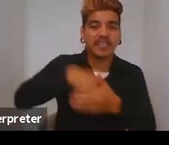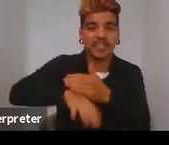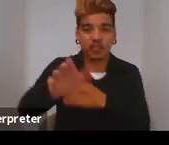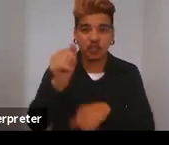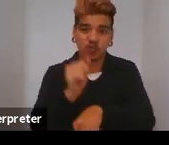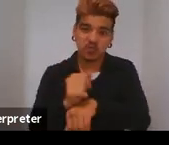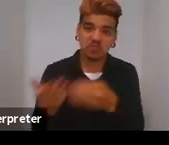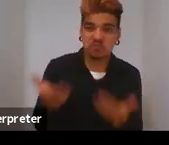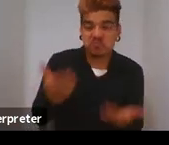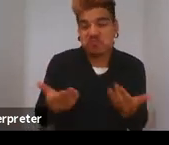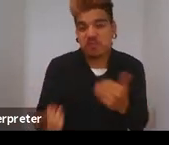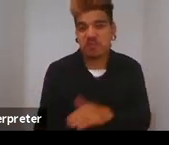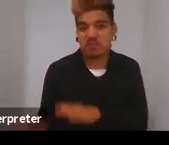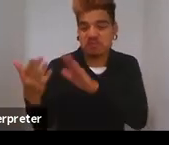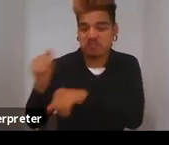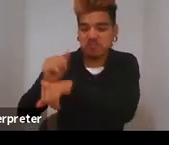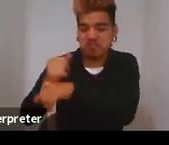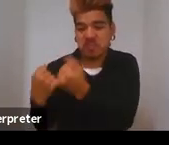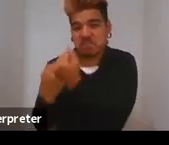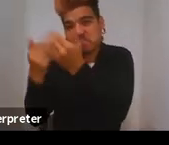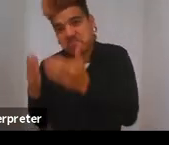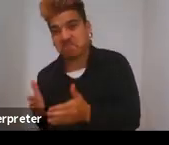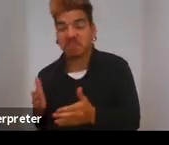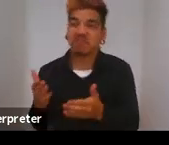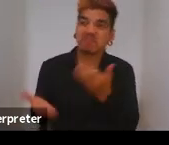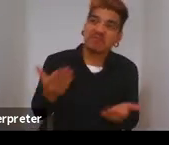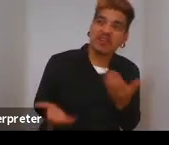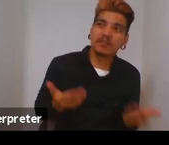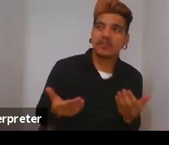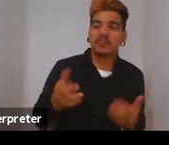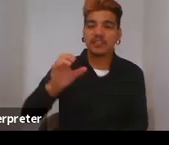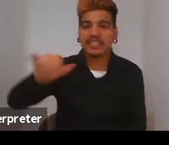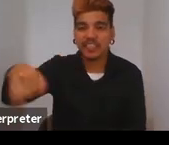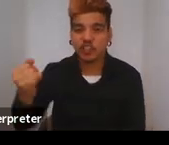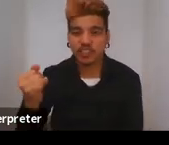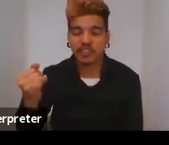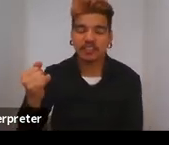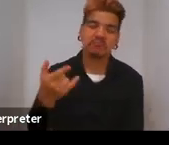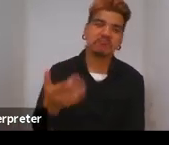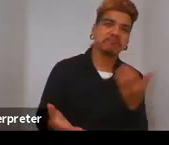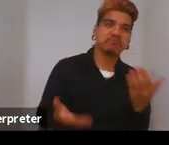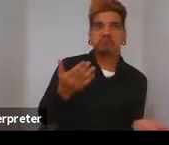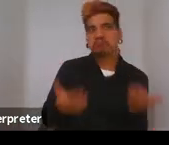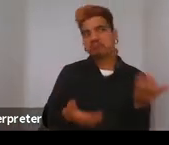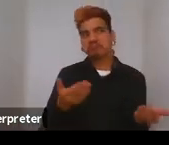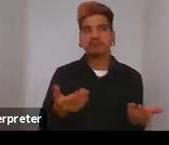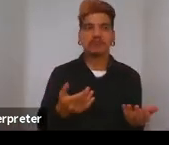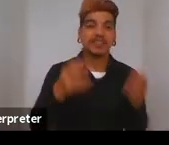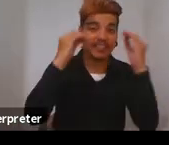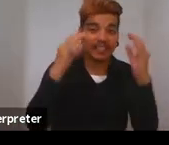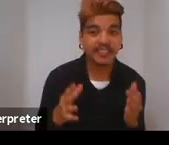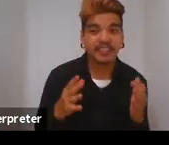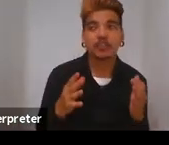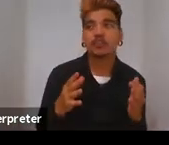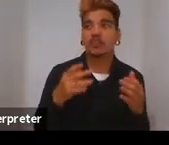work directly with survivors as advocates. You may work in the criminal justice system. You may work as a teacher or